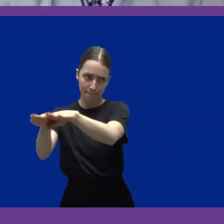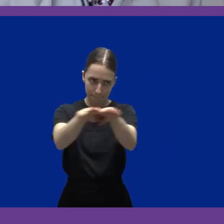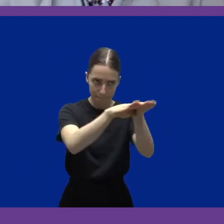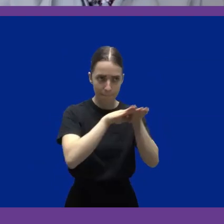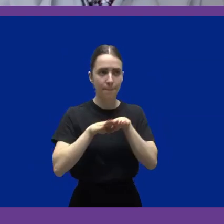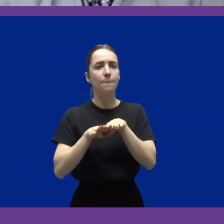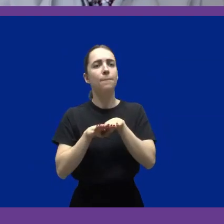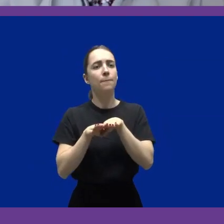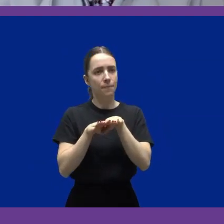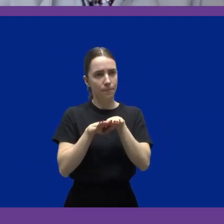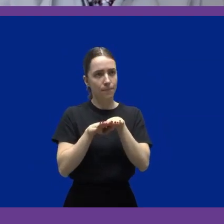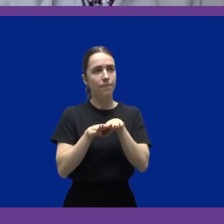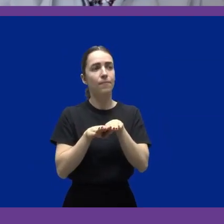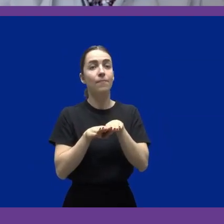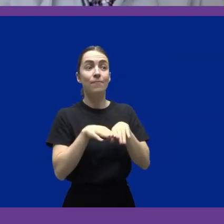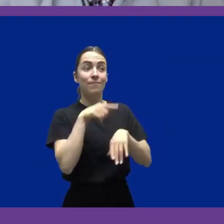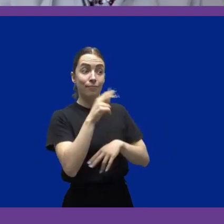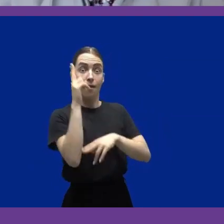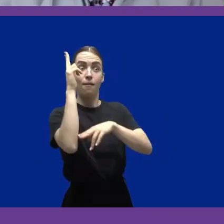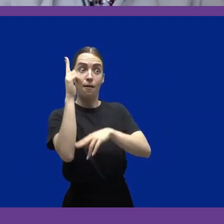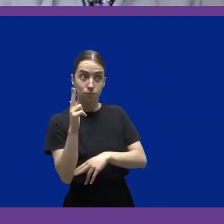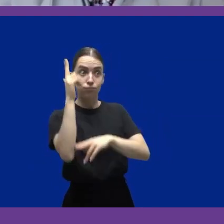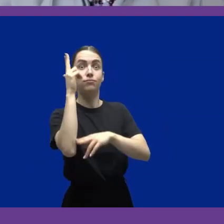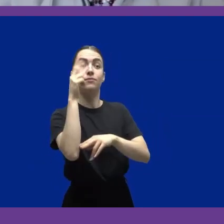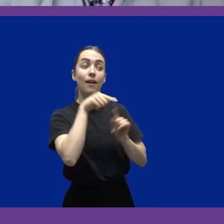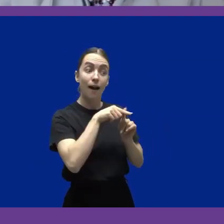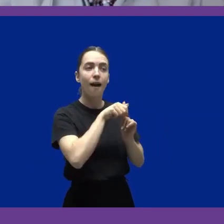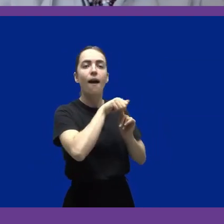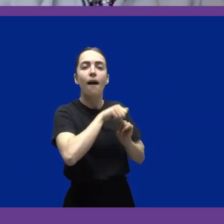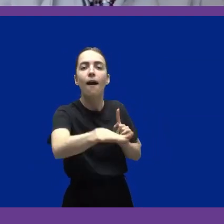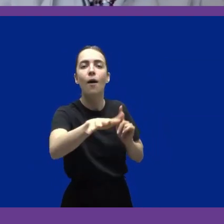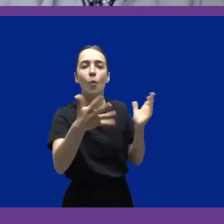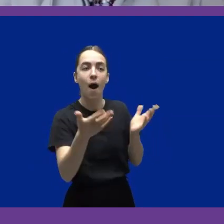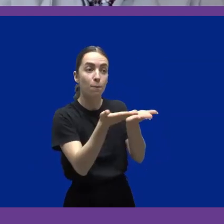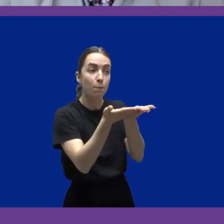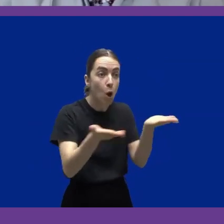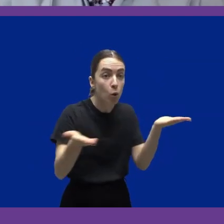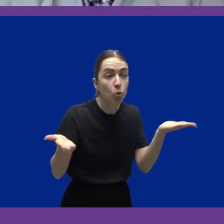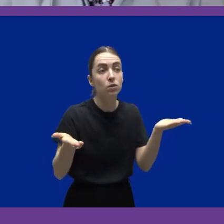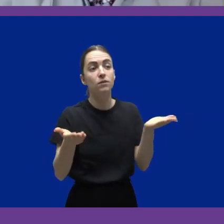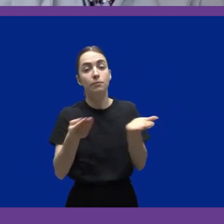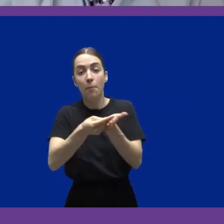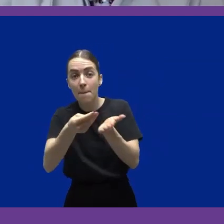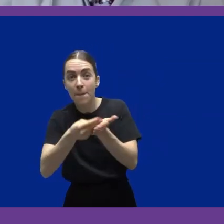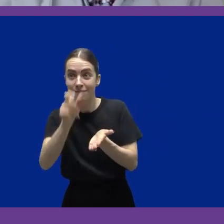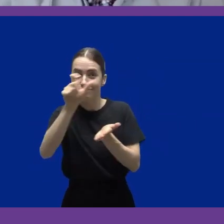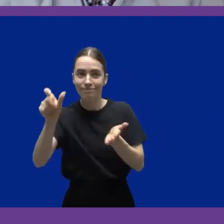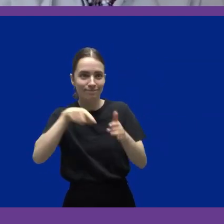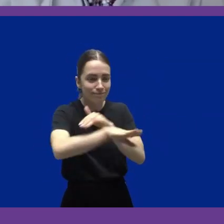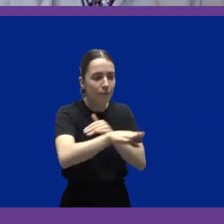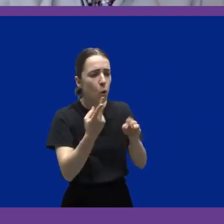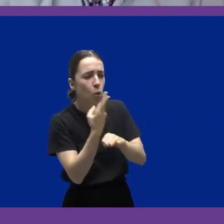consumers. The idea and the aim is to have all consumers benefiting from inclusive design and